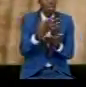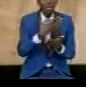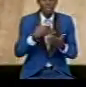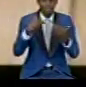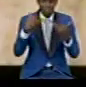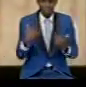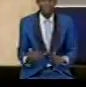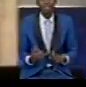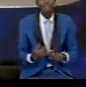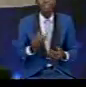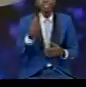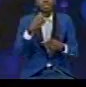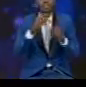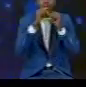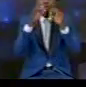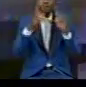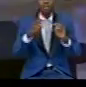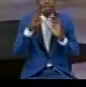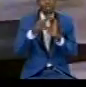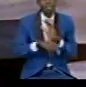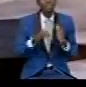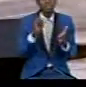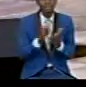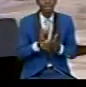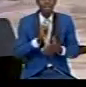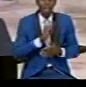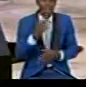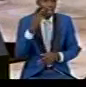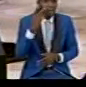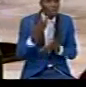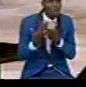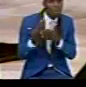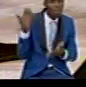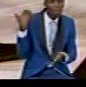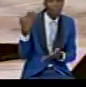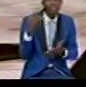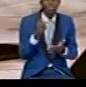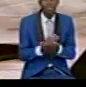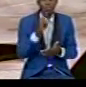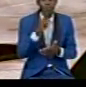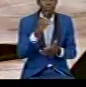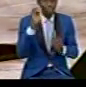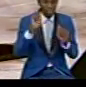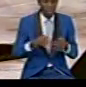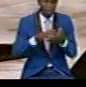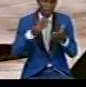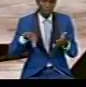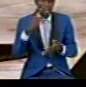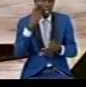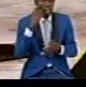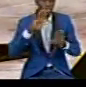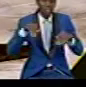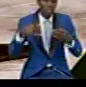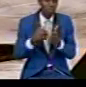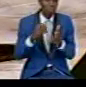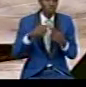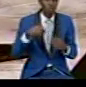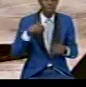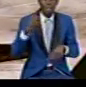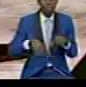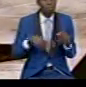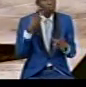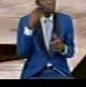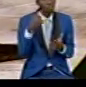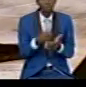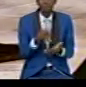the blessedness that I saw before, that you could pluck out your eyes and give that to me, I can't see